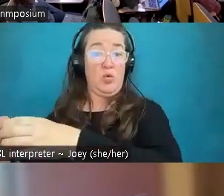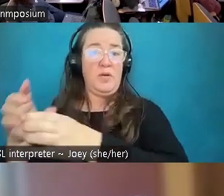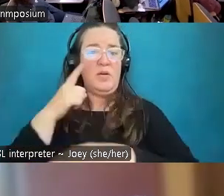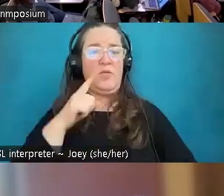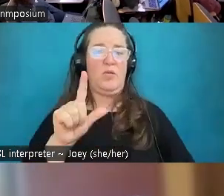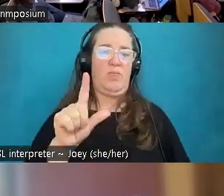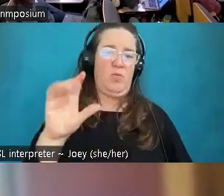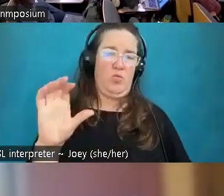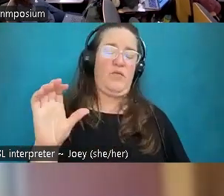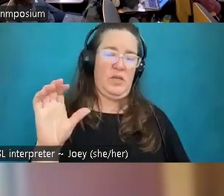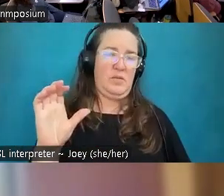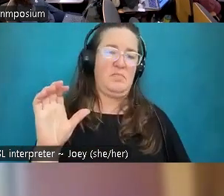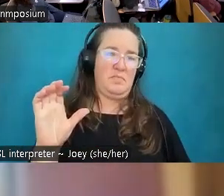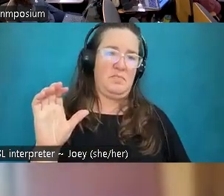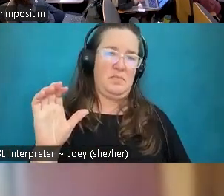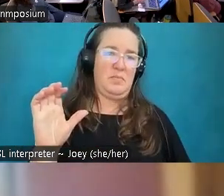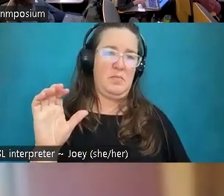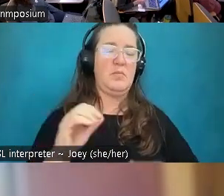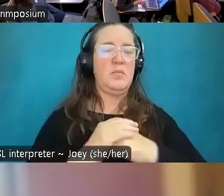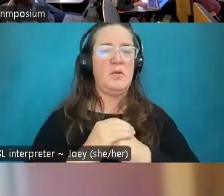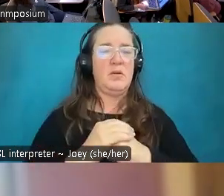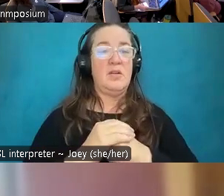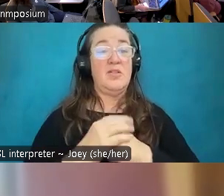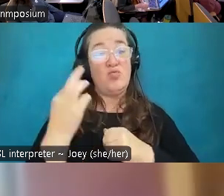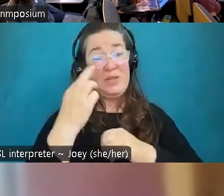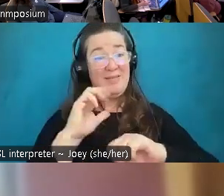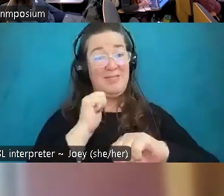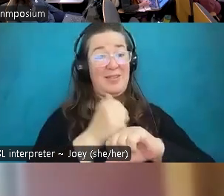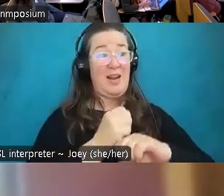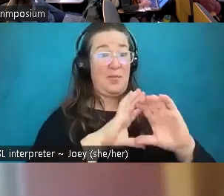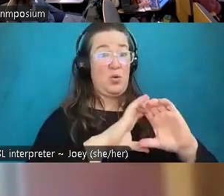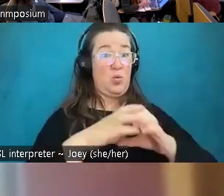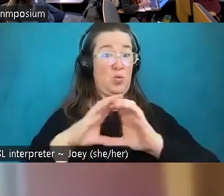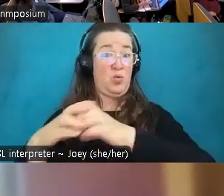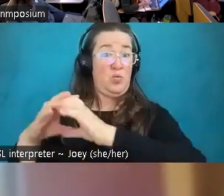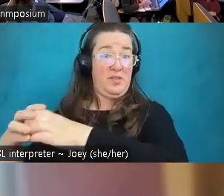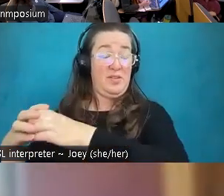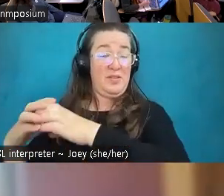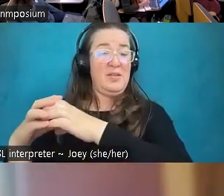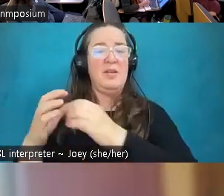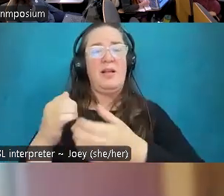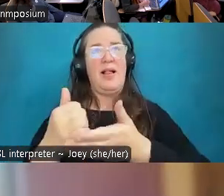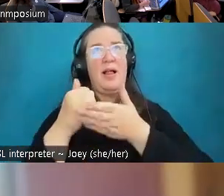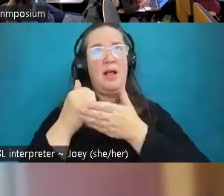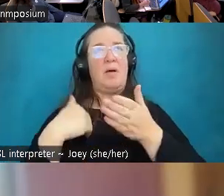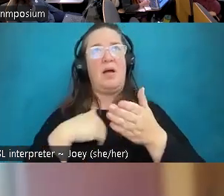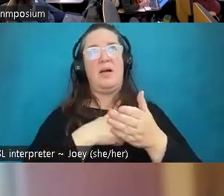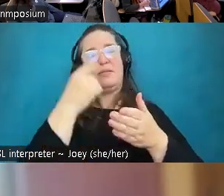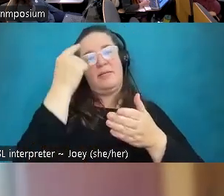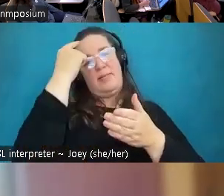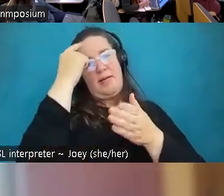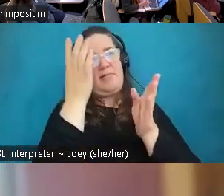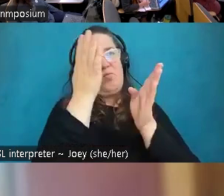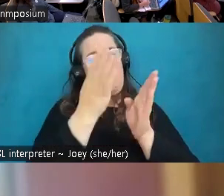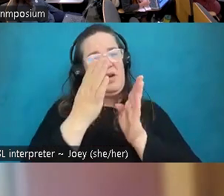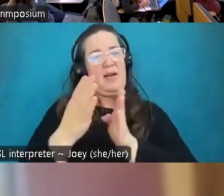COVID. And I've grouped them this way that may be helpful in organizing our thoughts